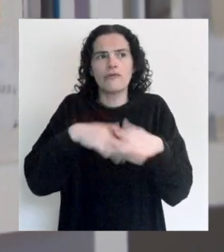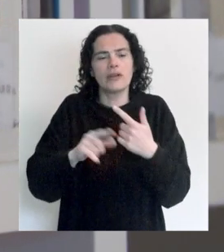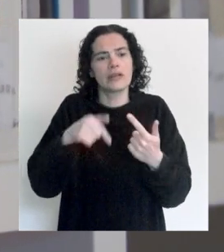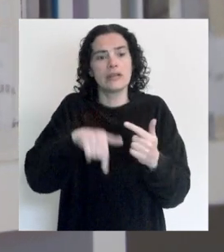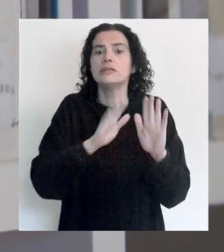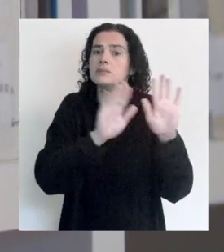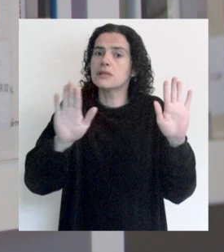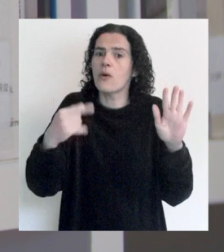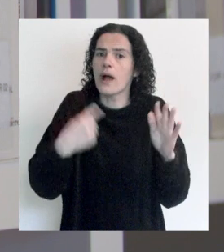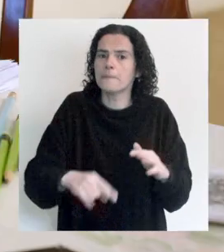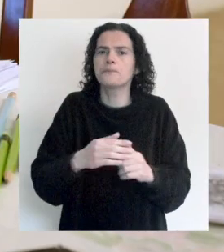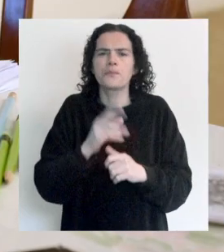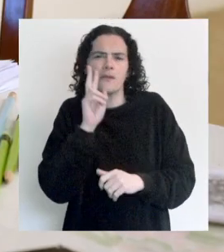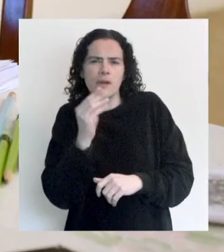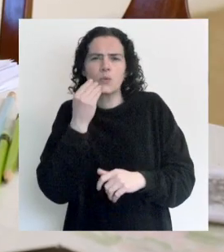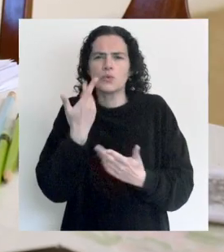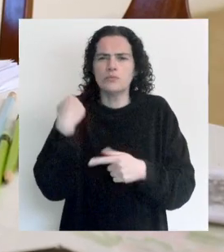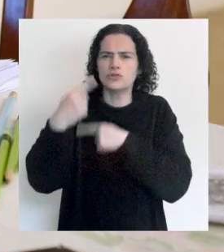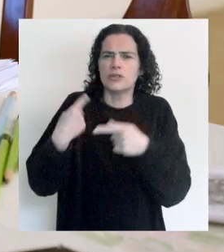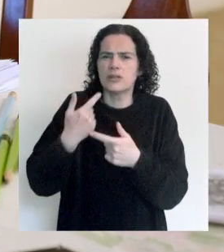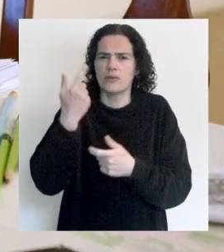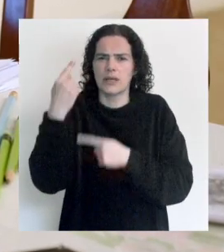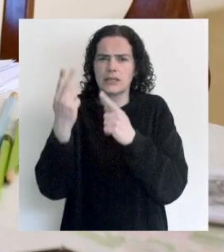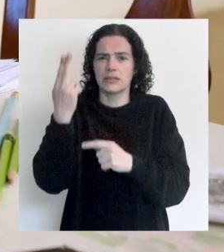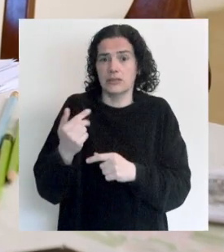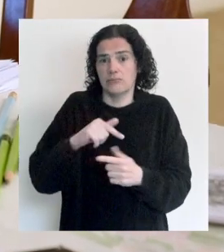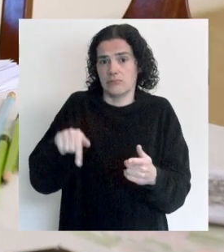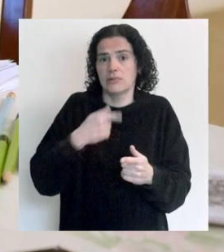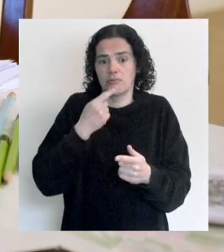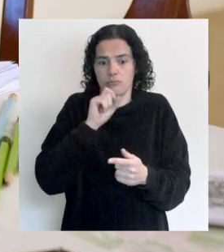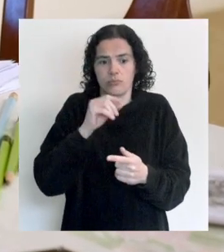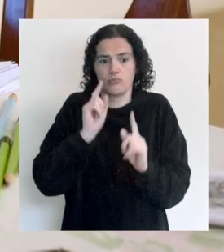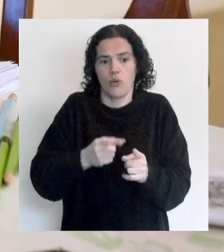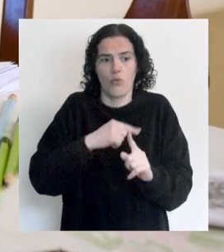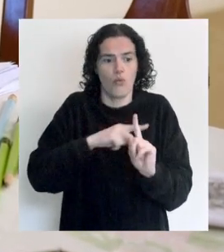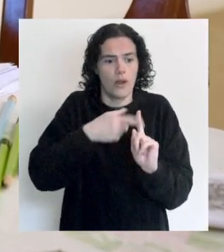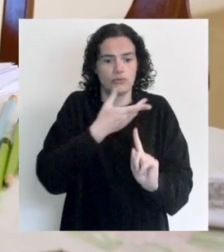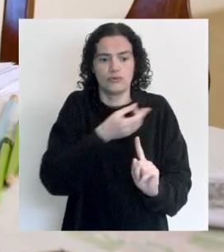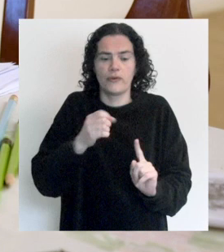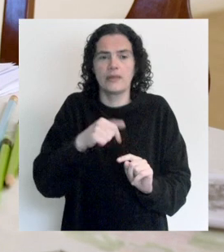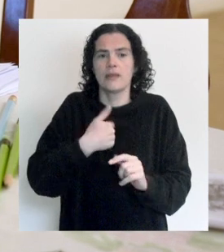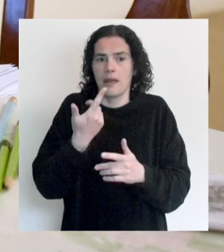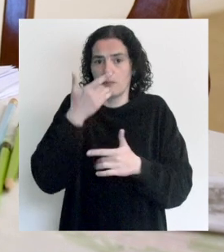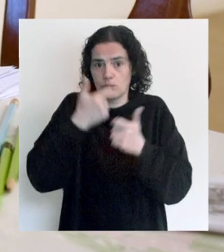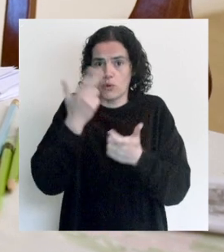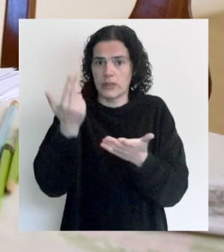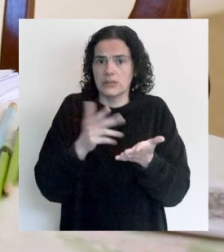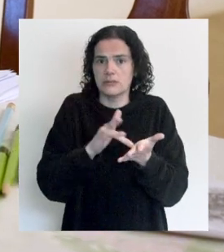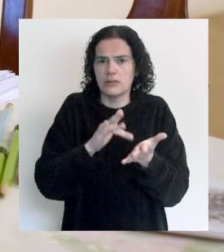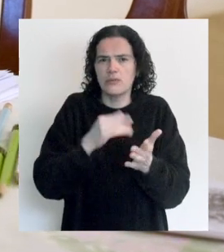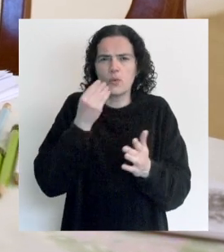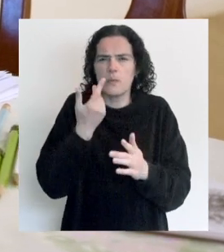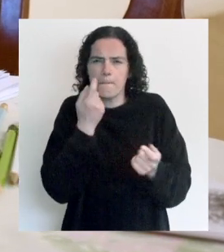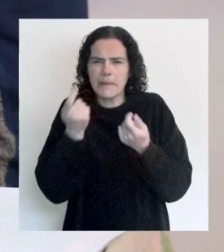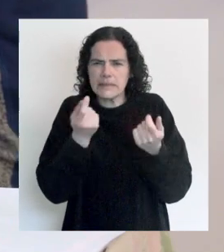of through the exhibition here, see how a generation of artists of my generation of the 90s used the artist book in a similar yet